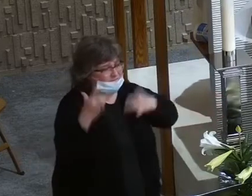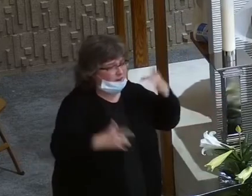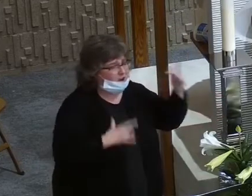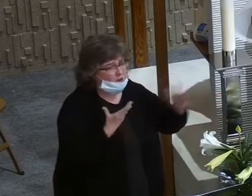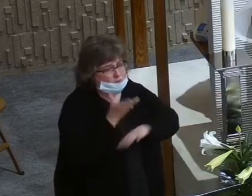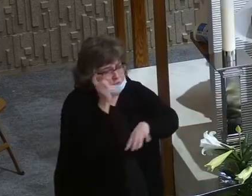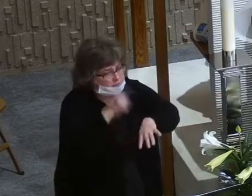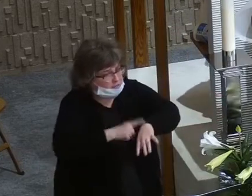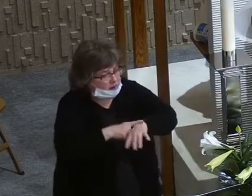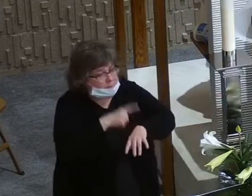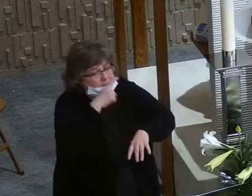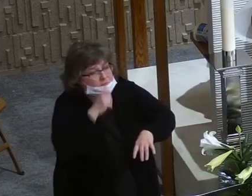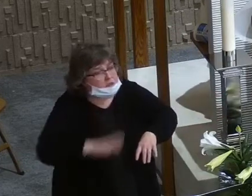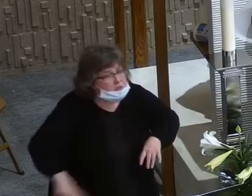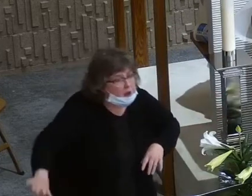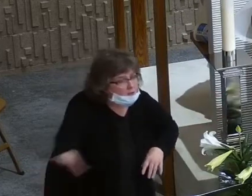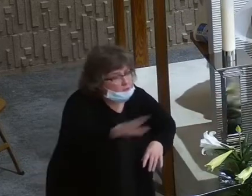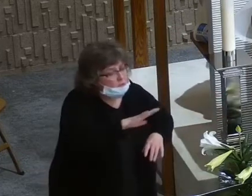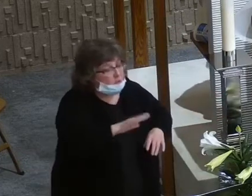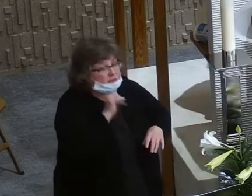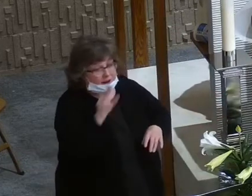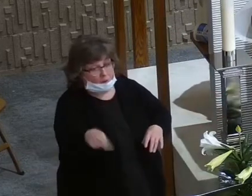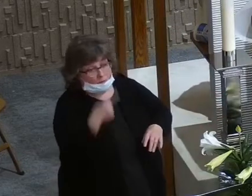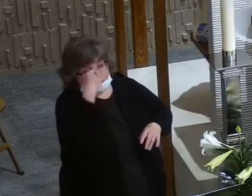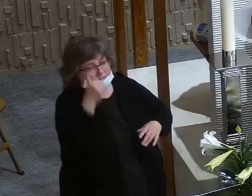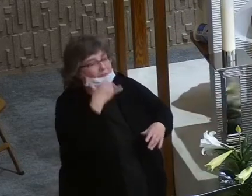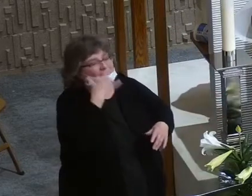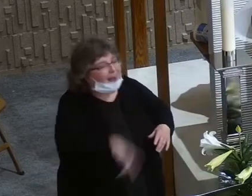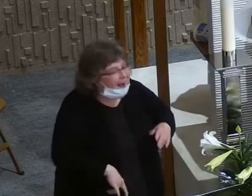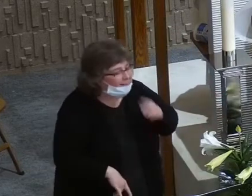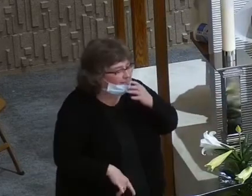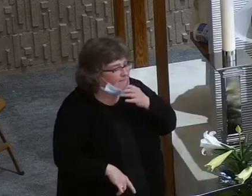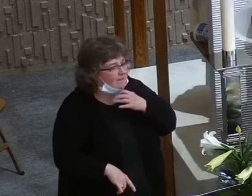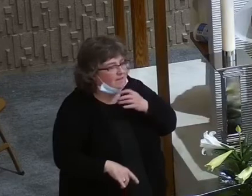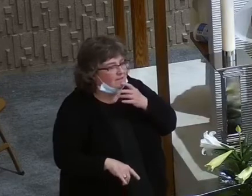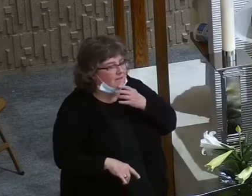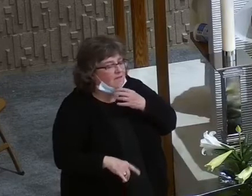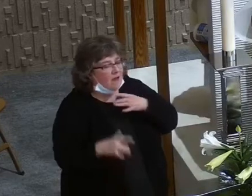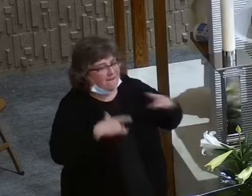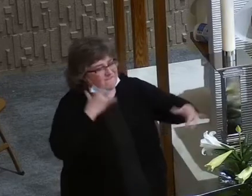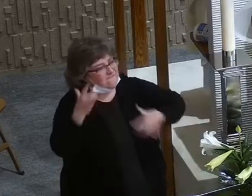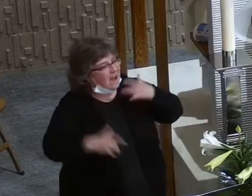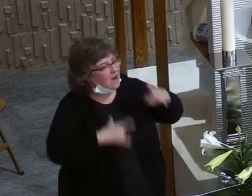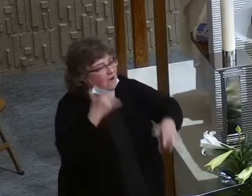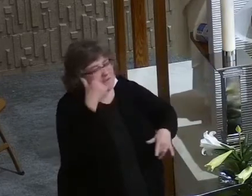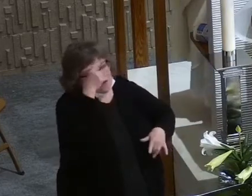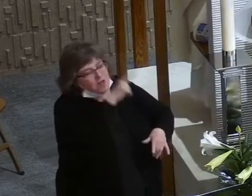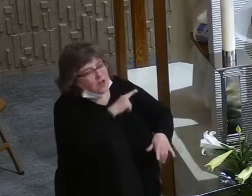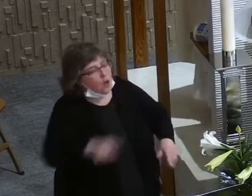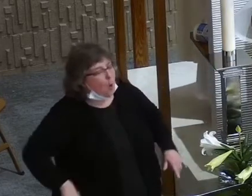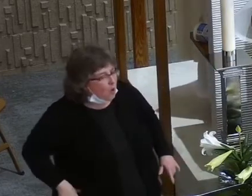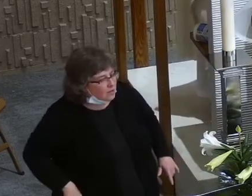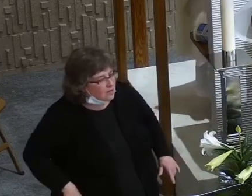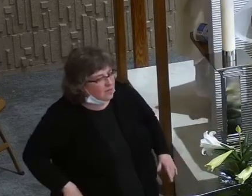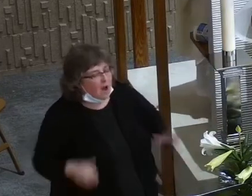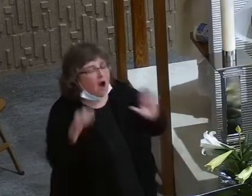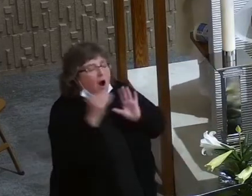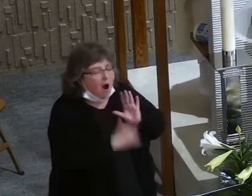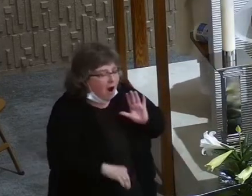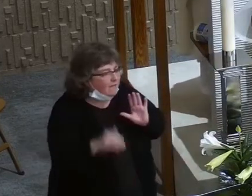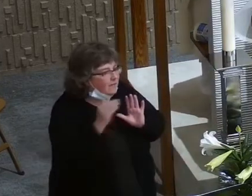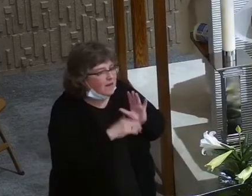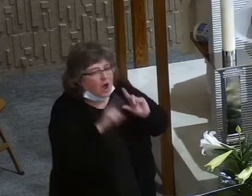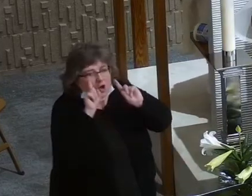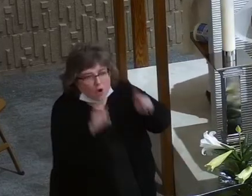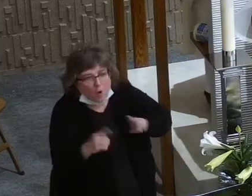all through the time in the desert, not just because it was a desert and it was hot. He was on fire with the Lord and would often